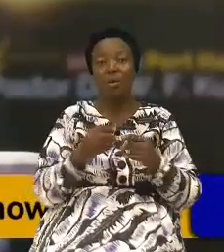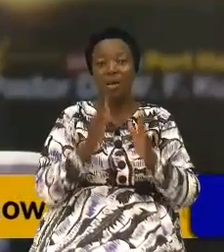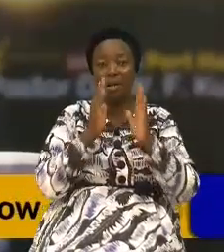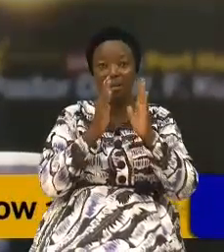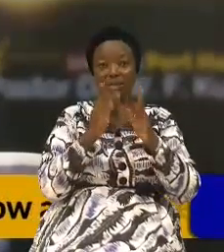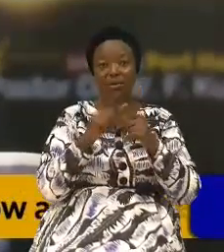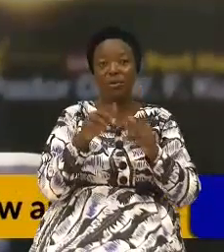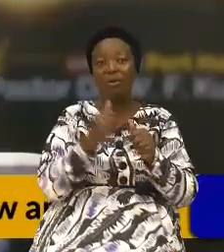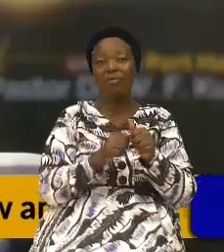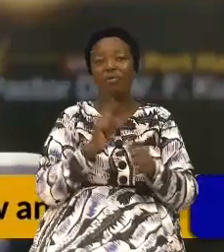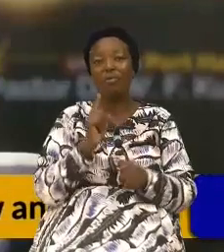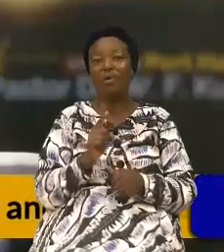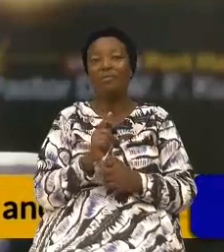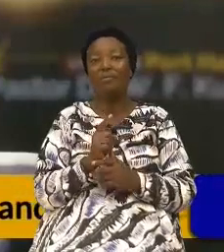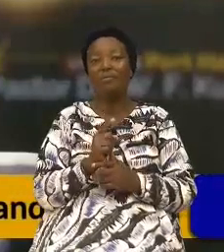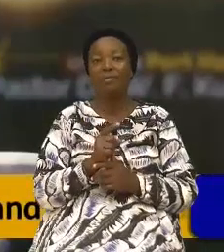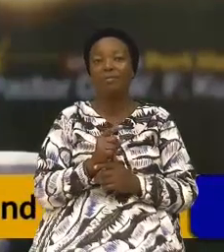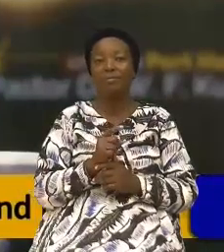them.